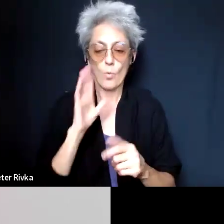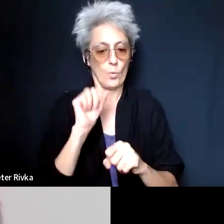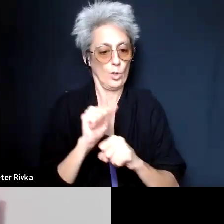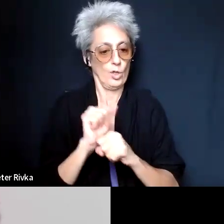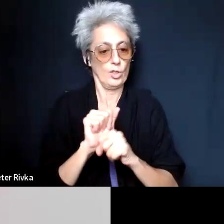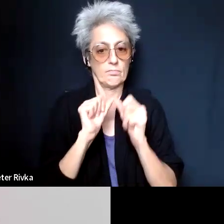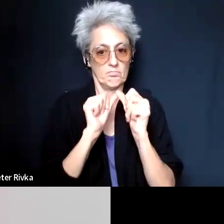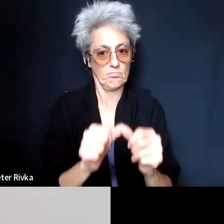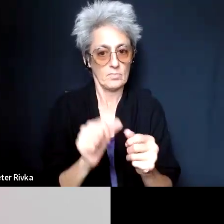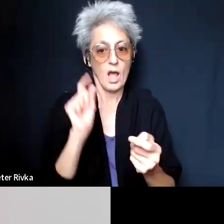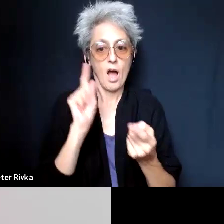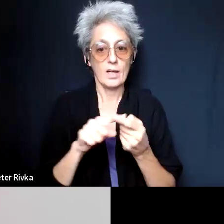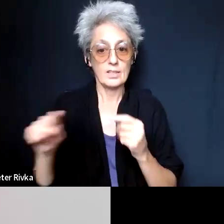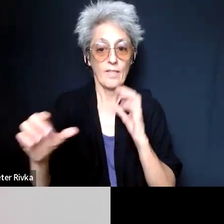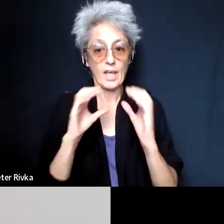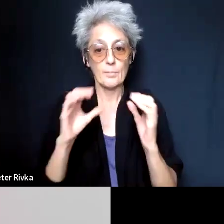communicate they don't want to.